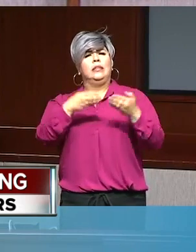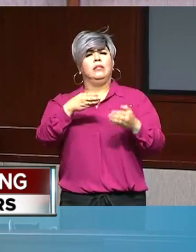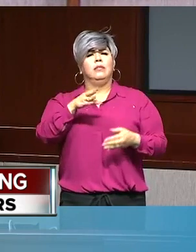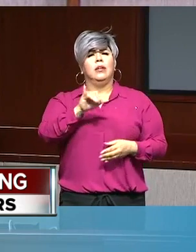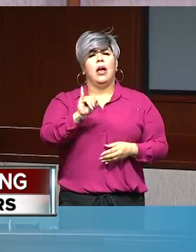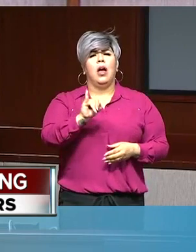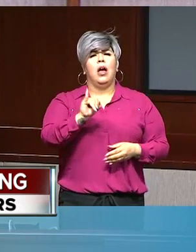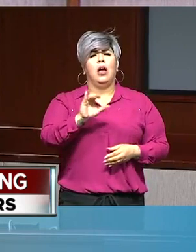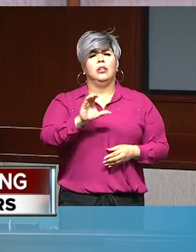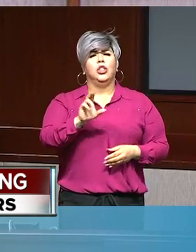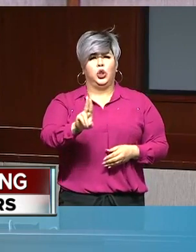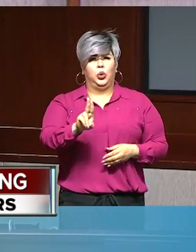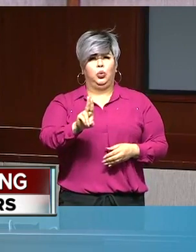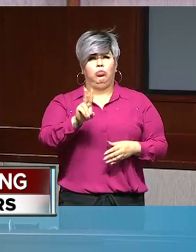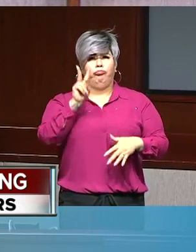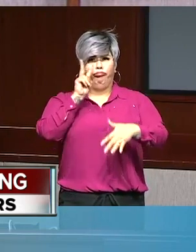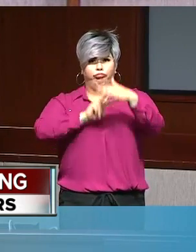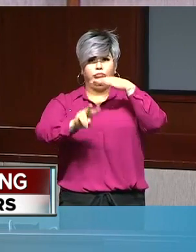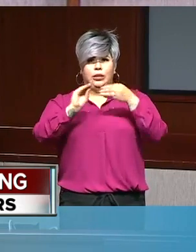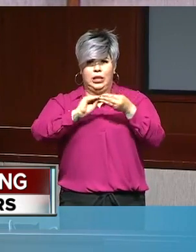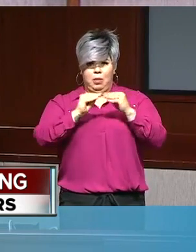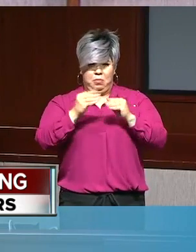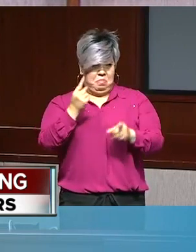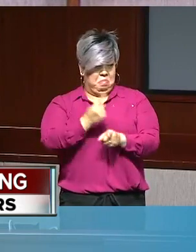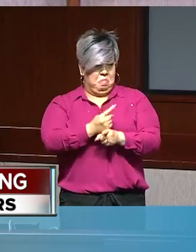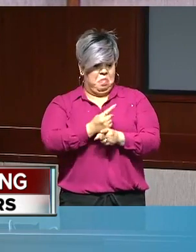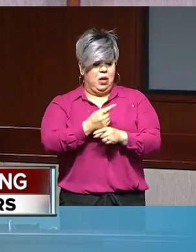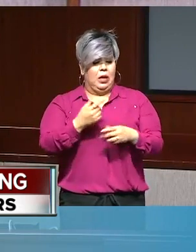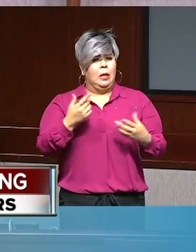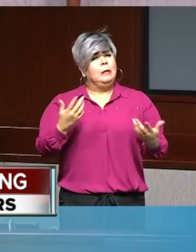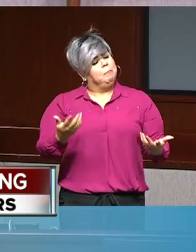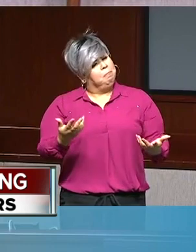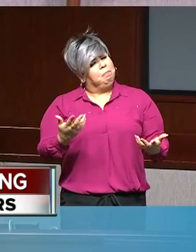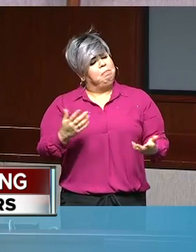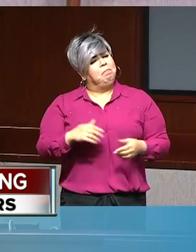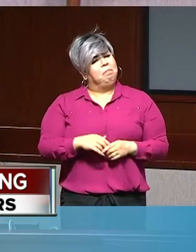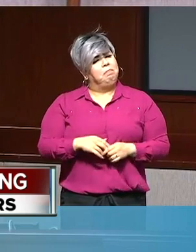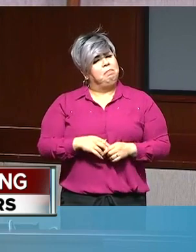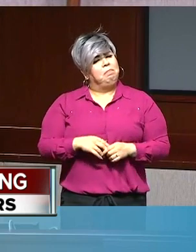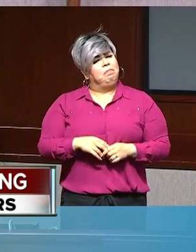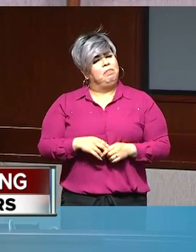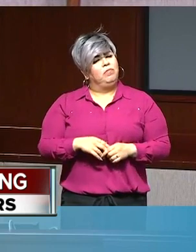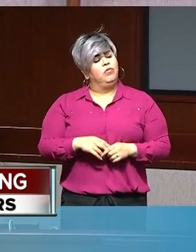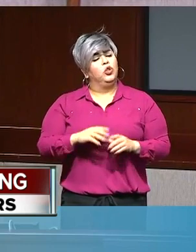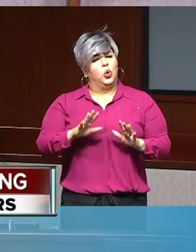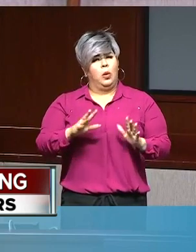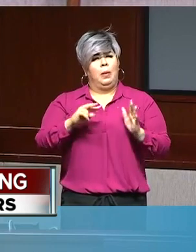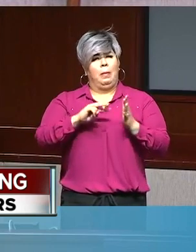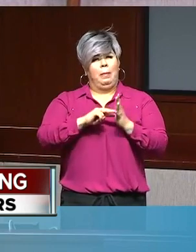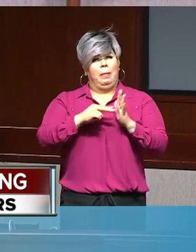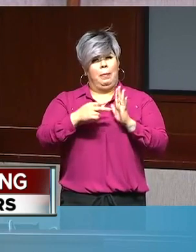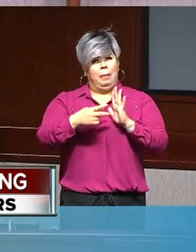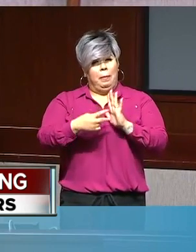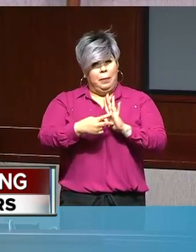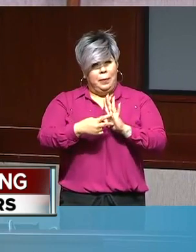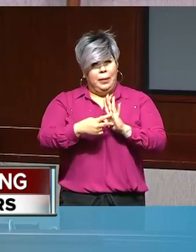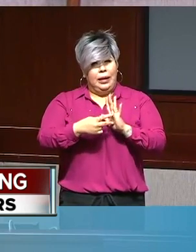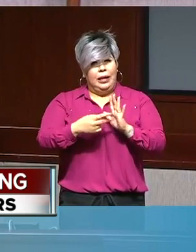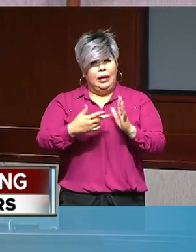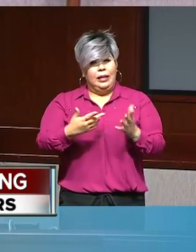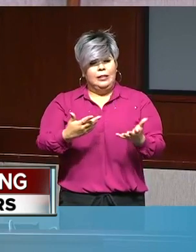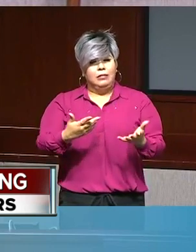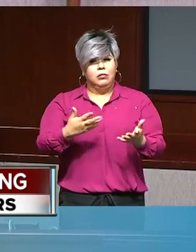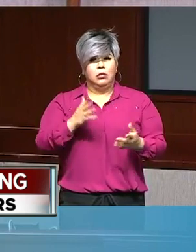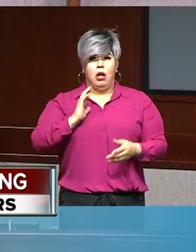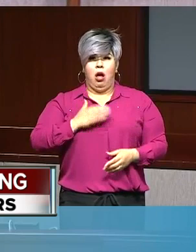predictions, correct? And, if so, it shows that we're going to surpass